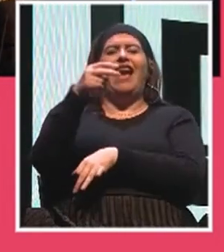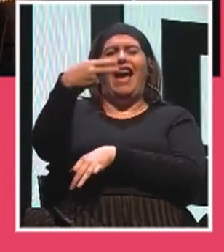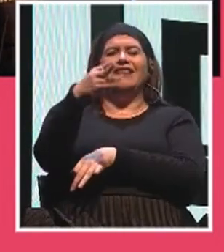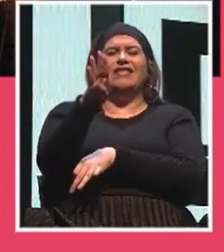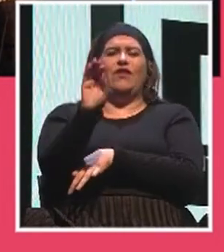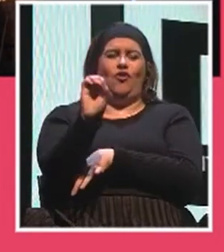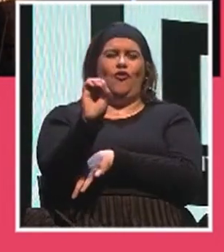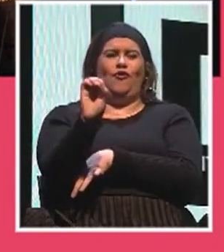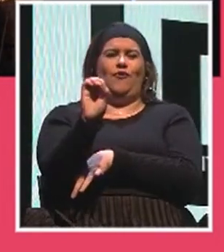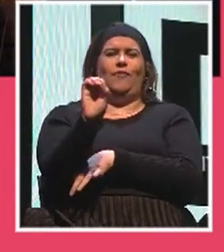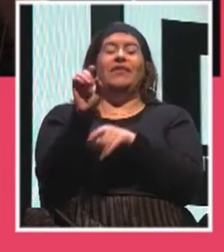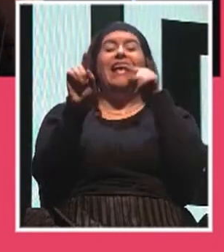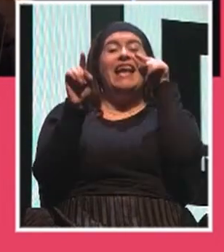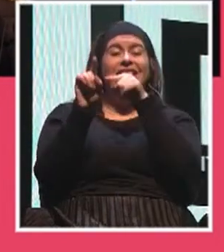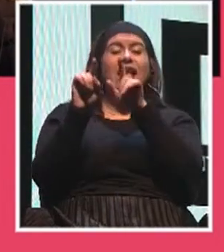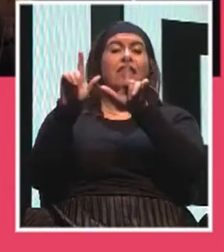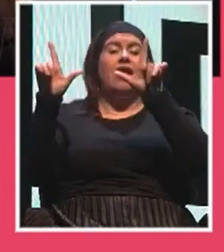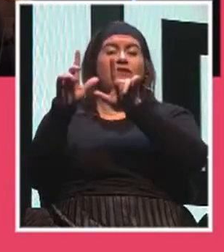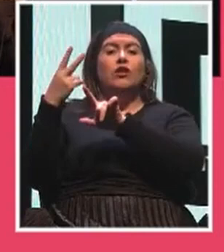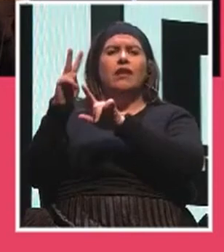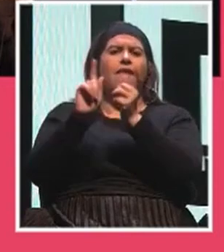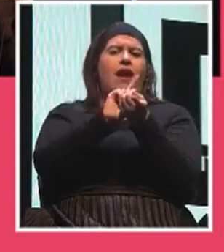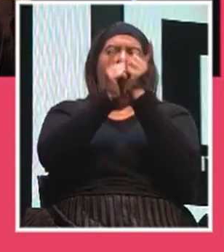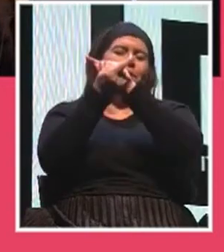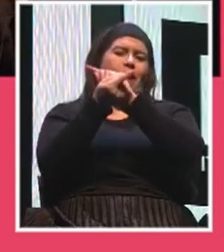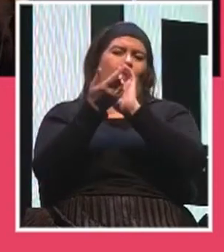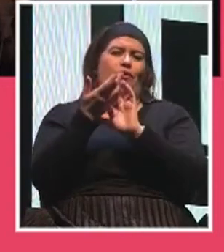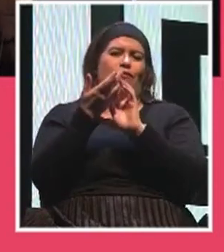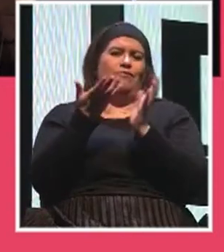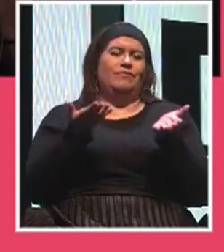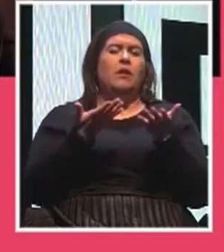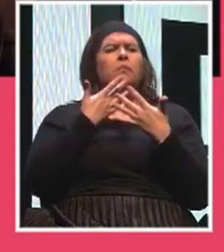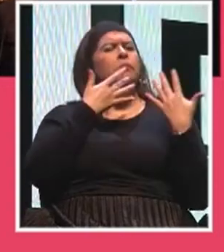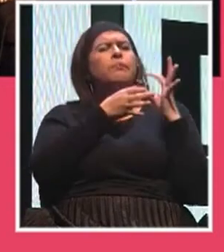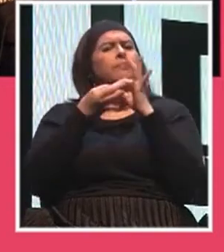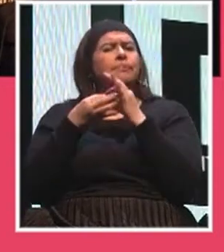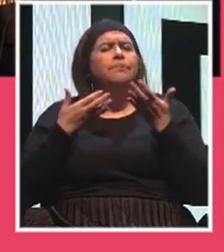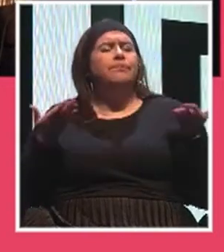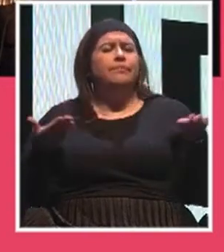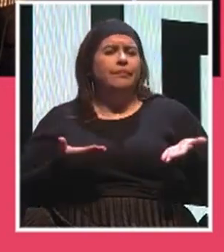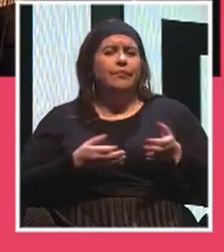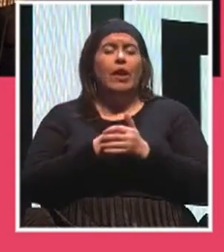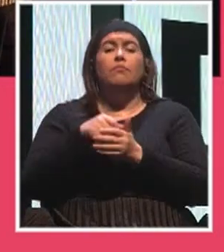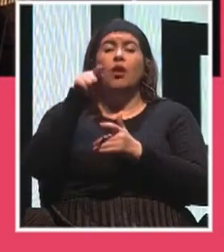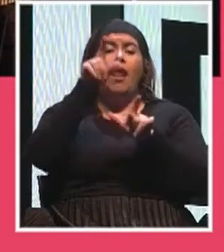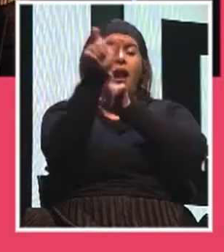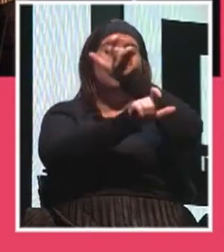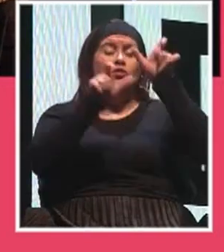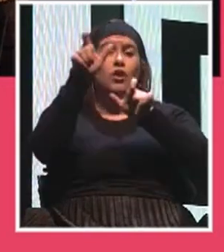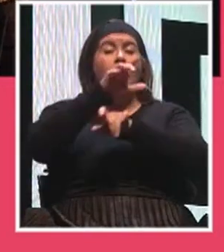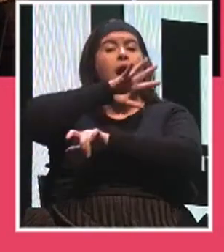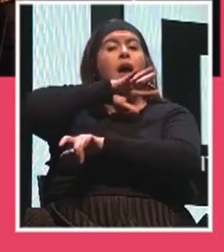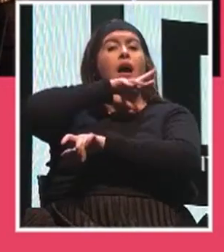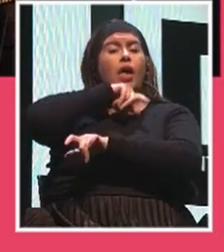making changed. Why was that? The audience was adult. You had to have a credit card, literally, to